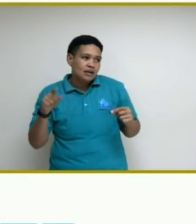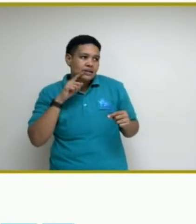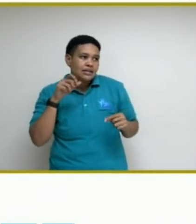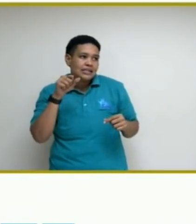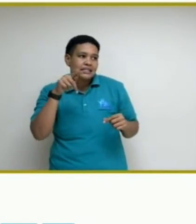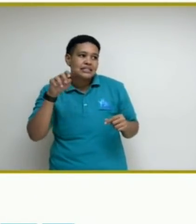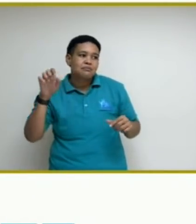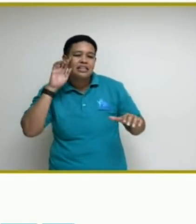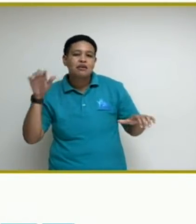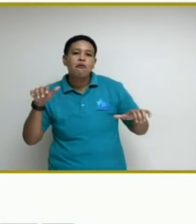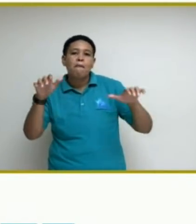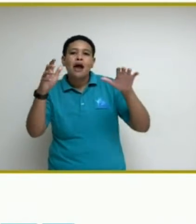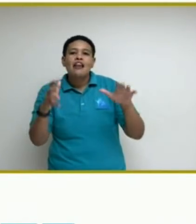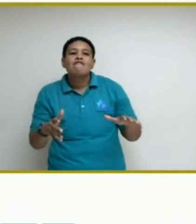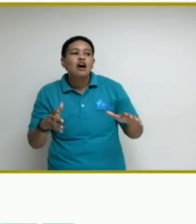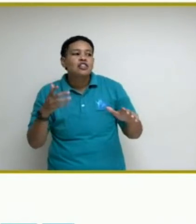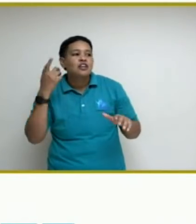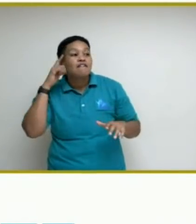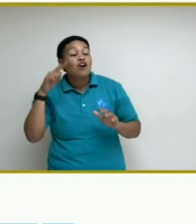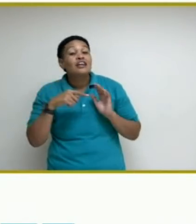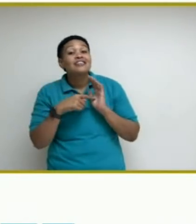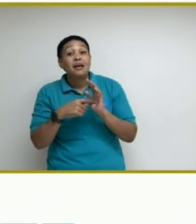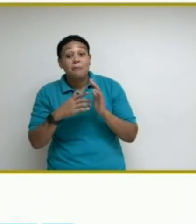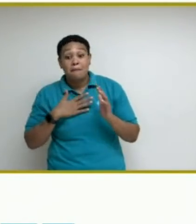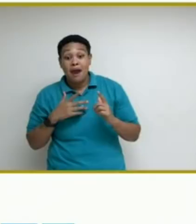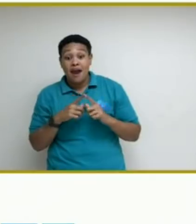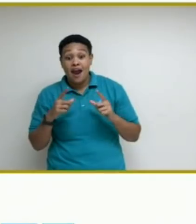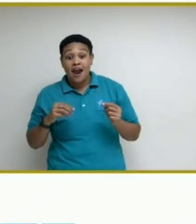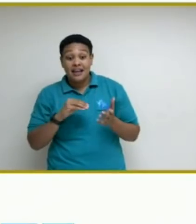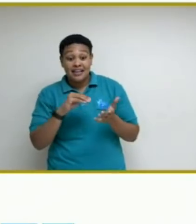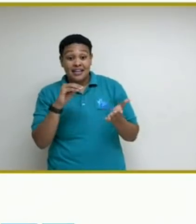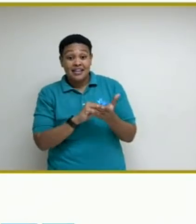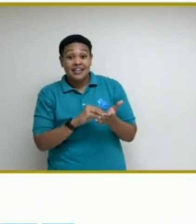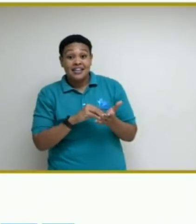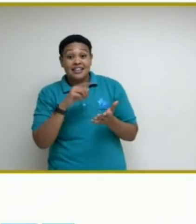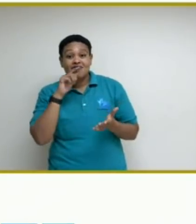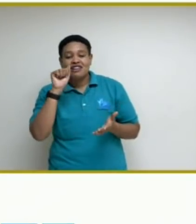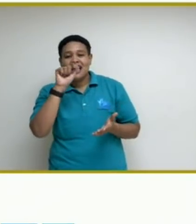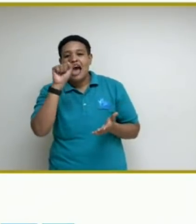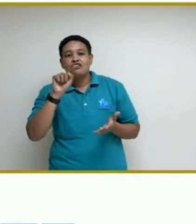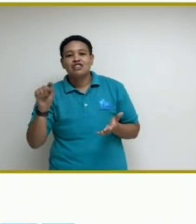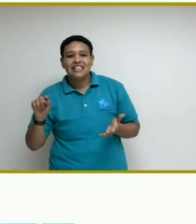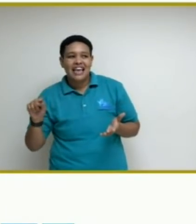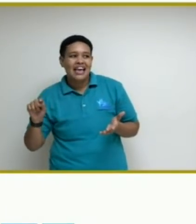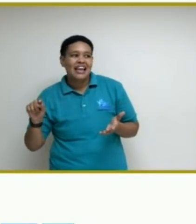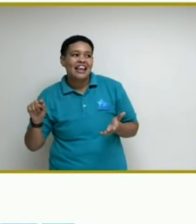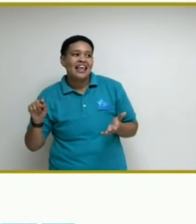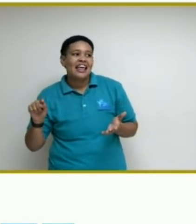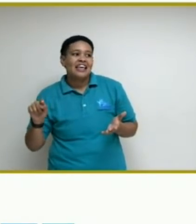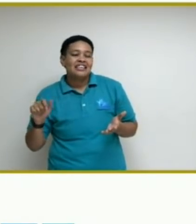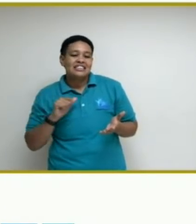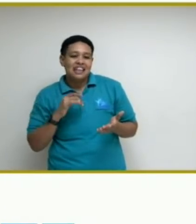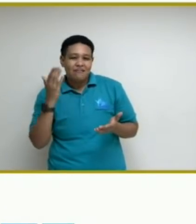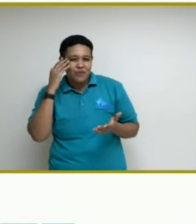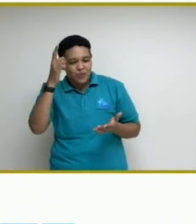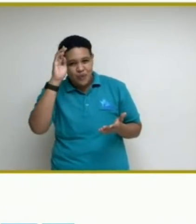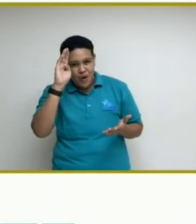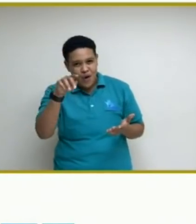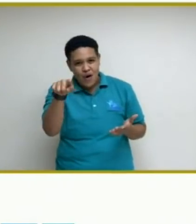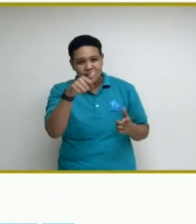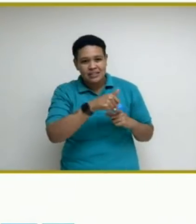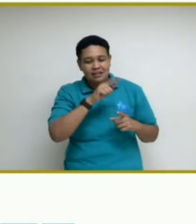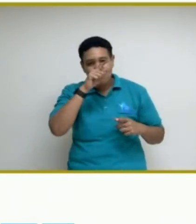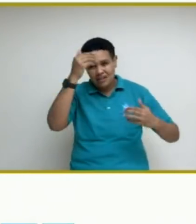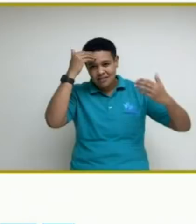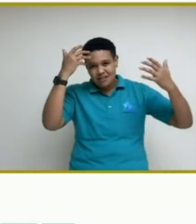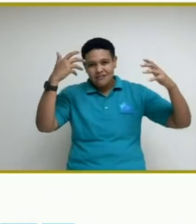for manufacturer. And for instance, on my card, in that space is written AstraZeneca. And as I know you all are